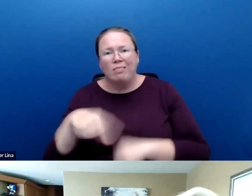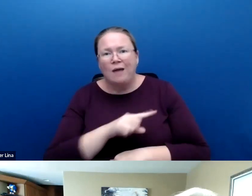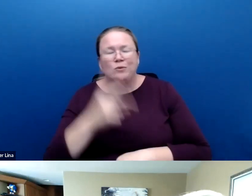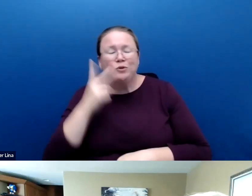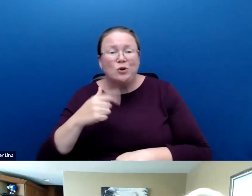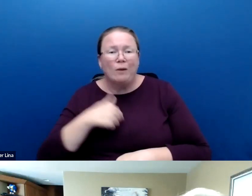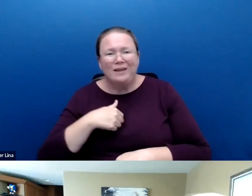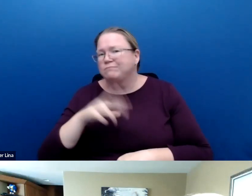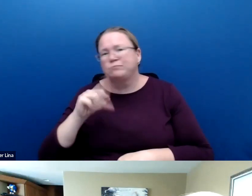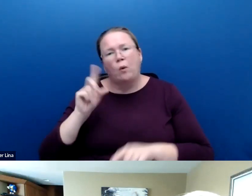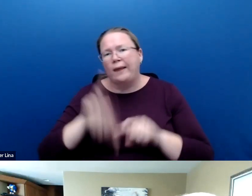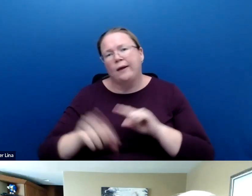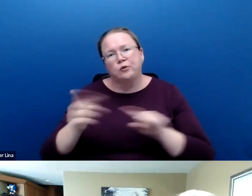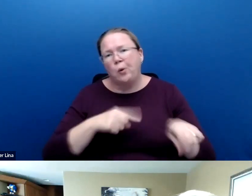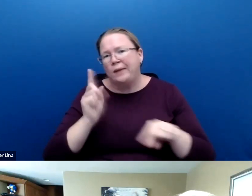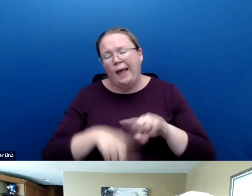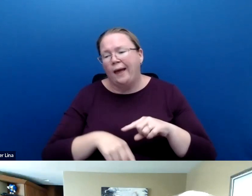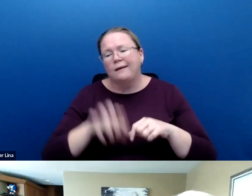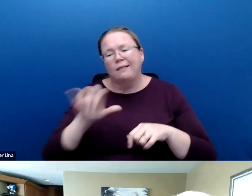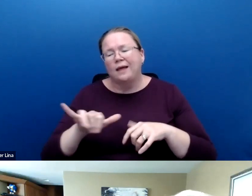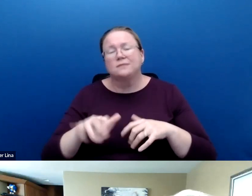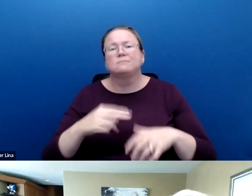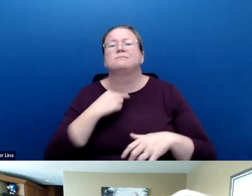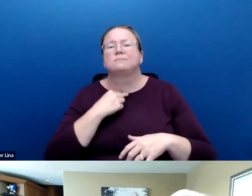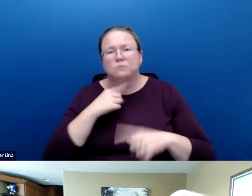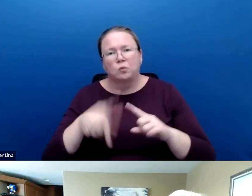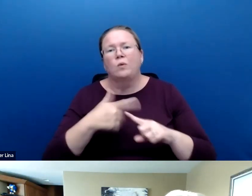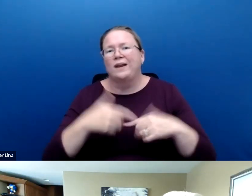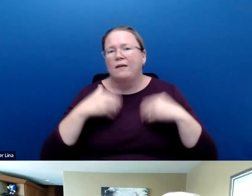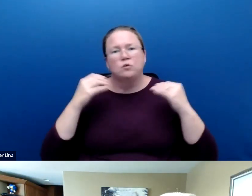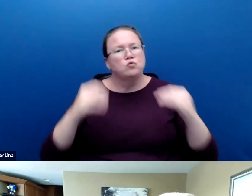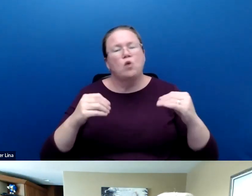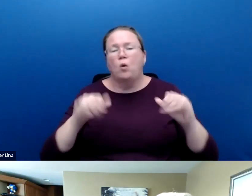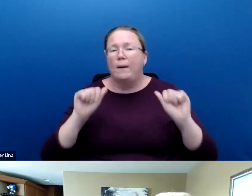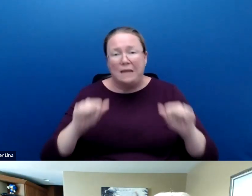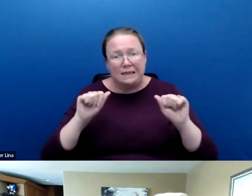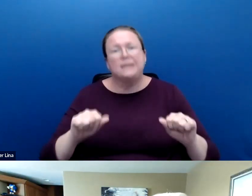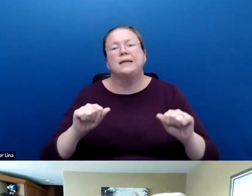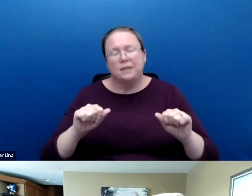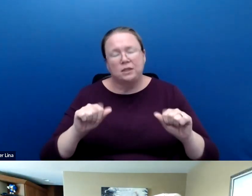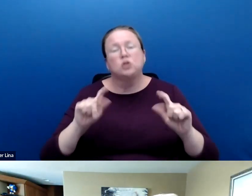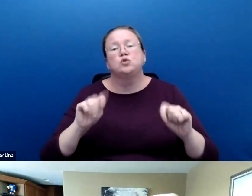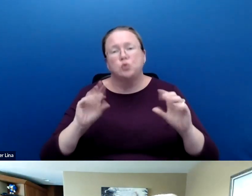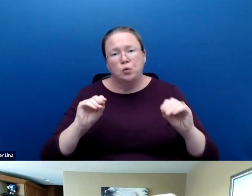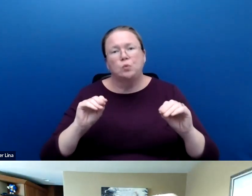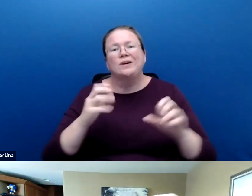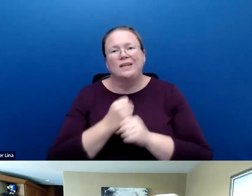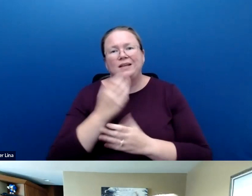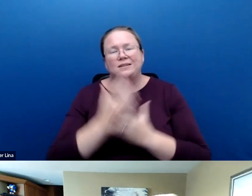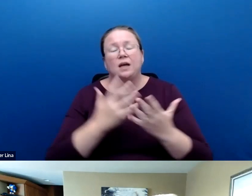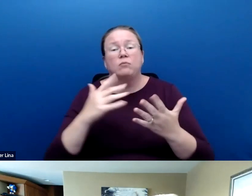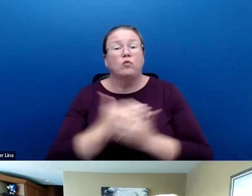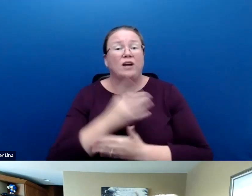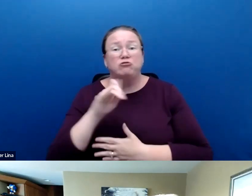me and they, no, you can't go. That's incarcerated, when you have no ability to get some fresh